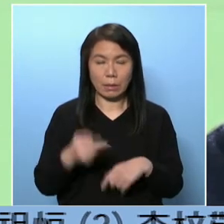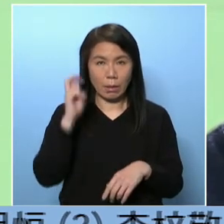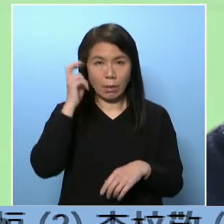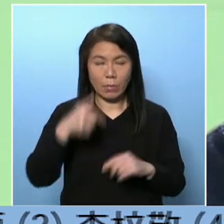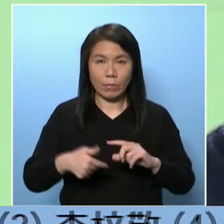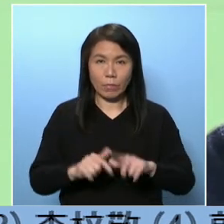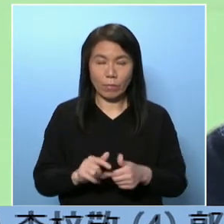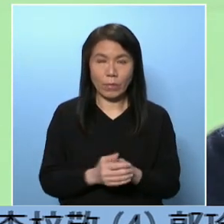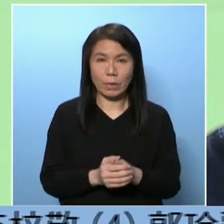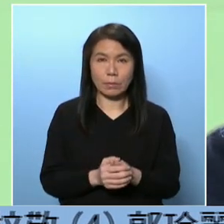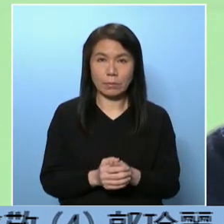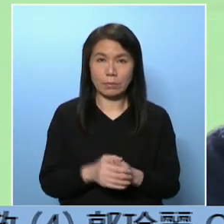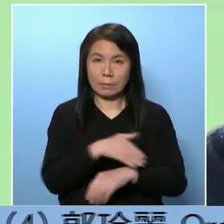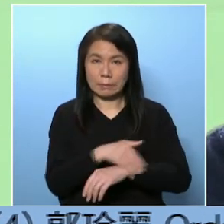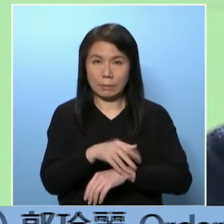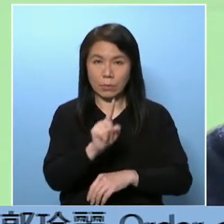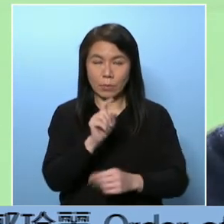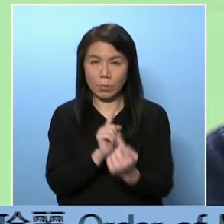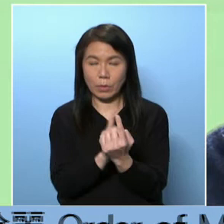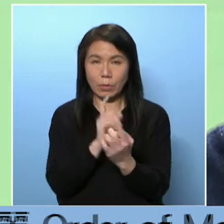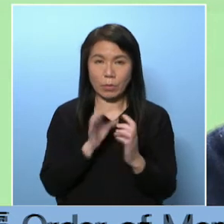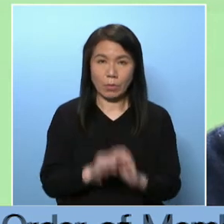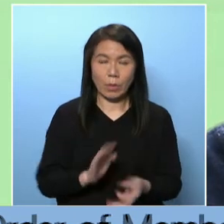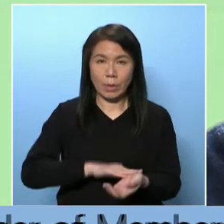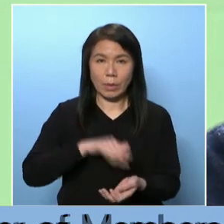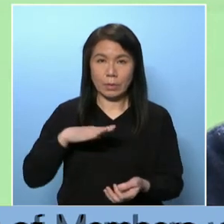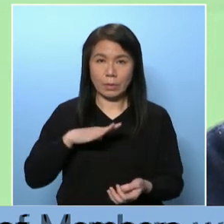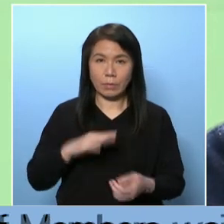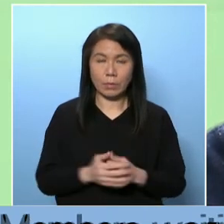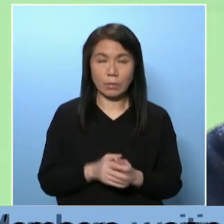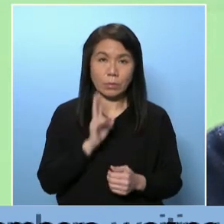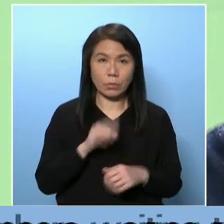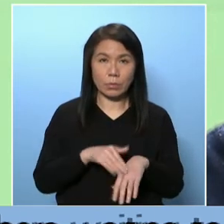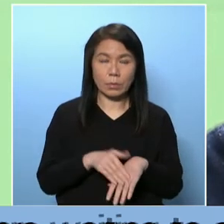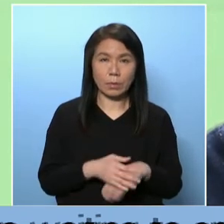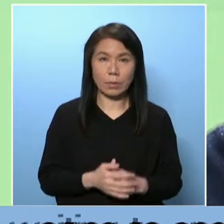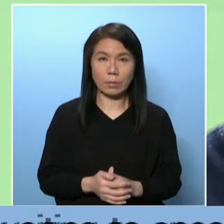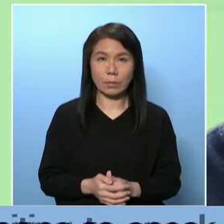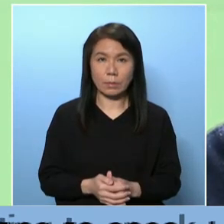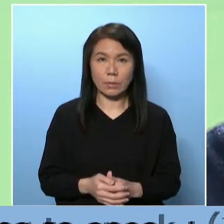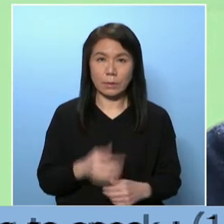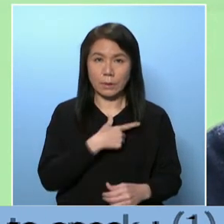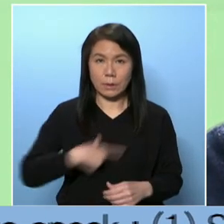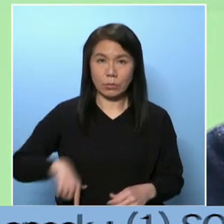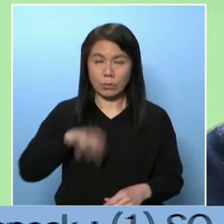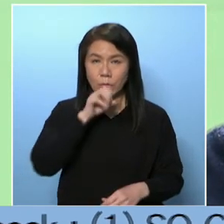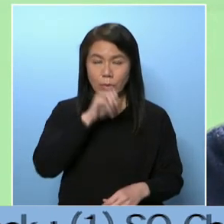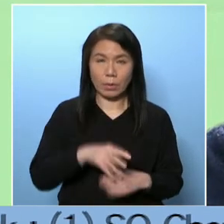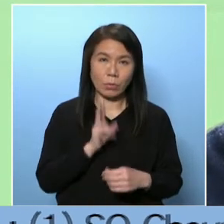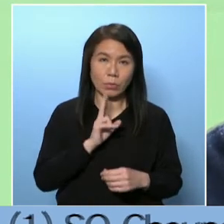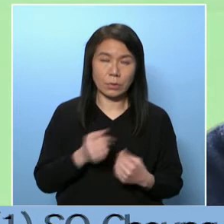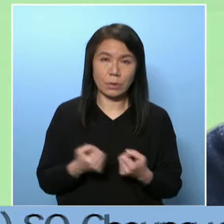pandemic, I think we should come up with a strategy as to how we can face or tackle this pandemic